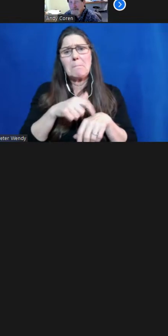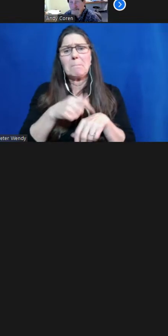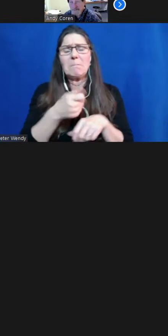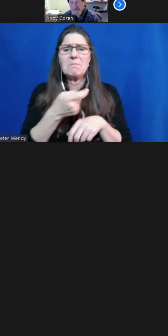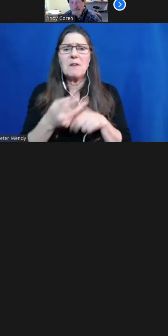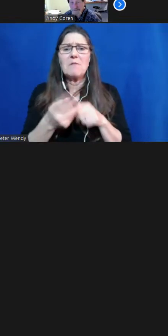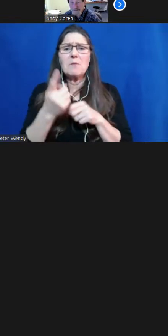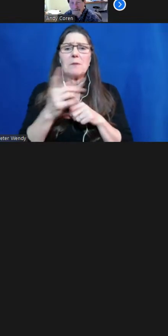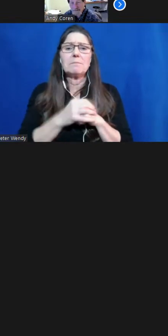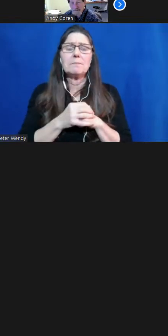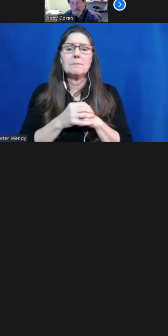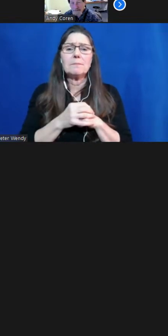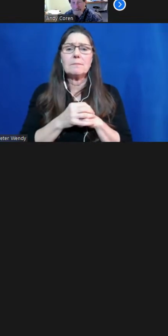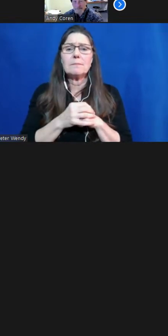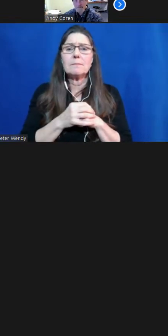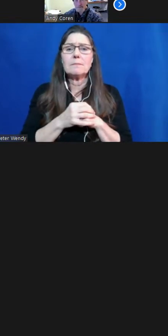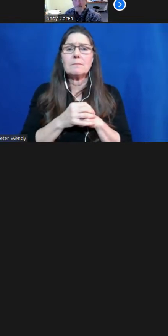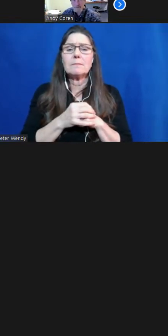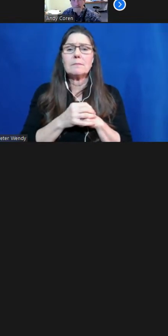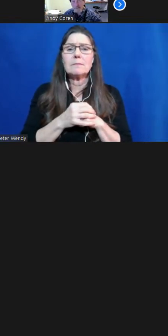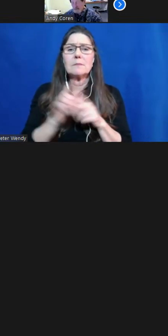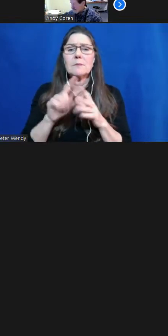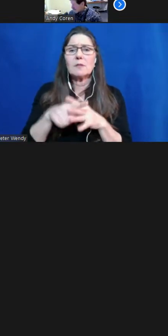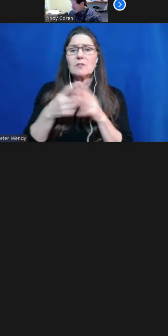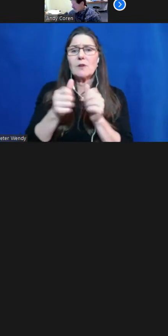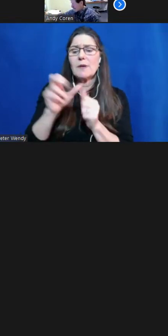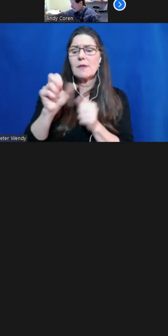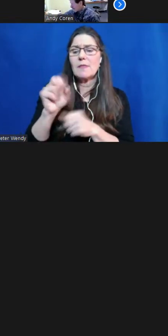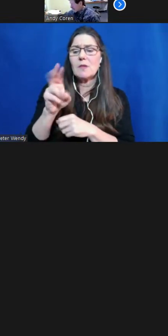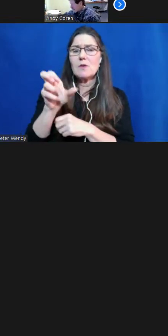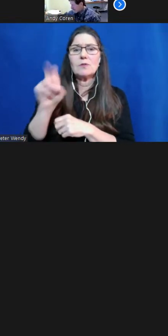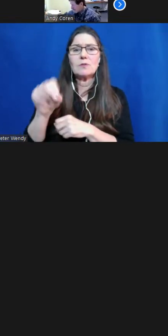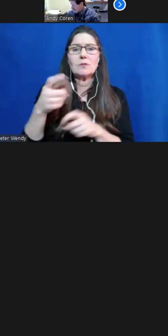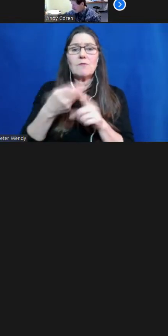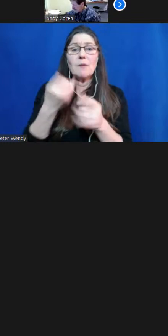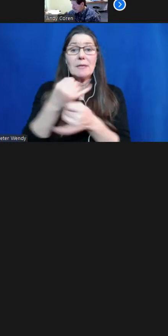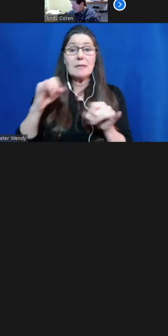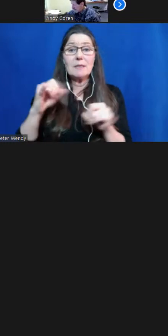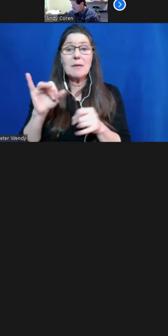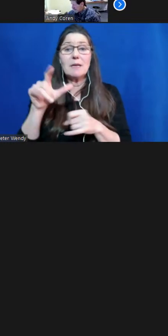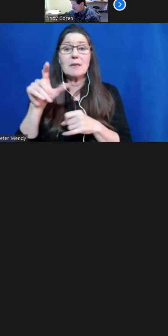let's begin with Susan with Independent Coast Observer.